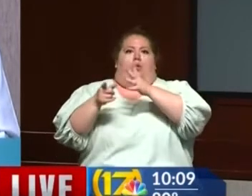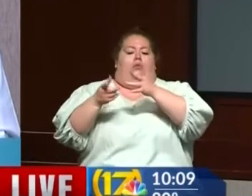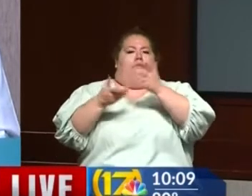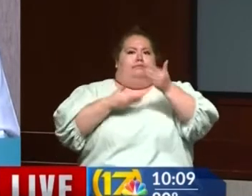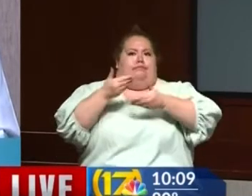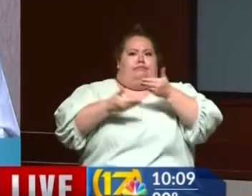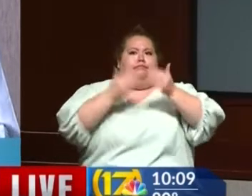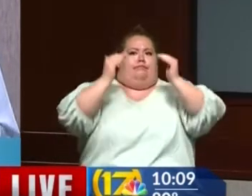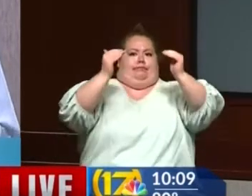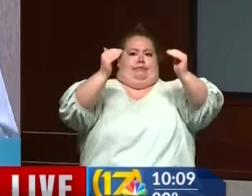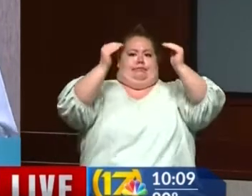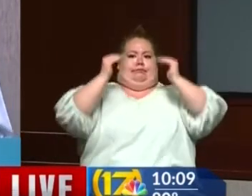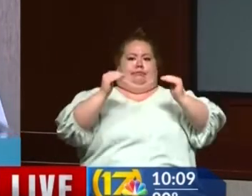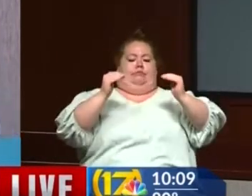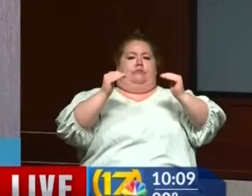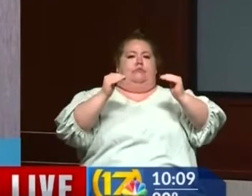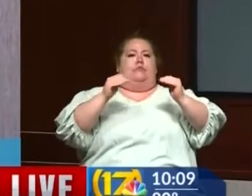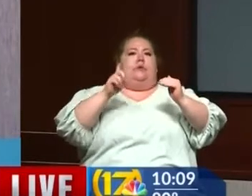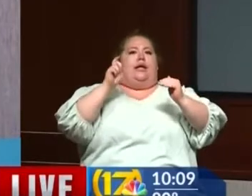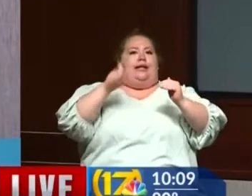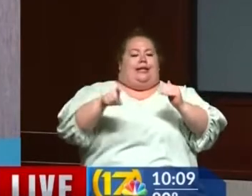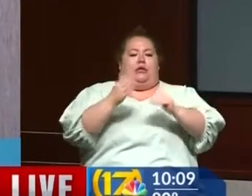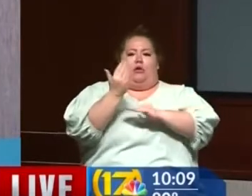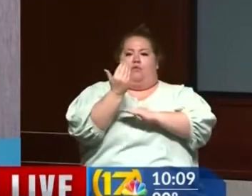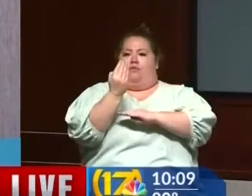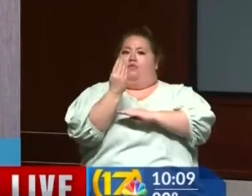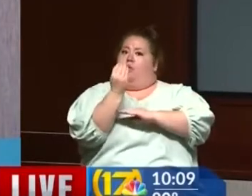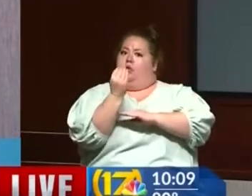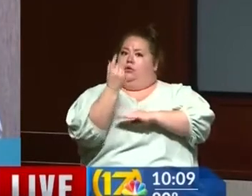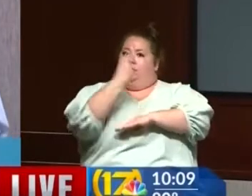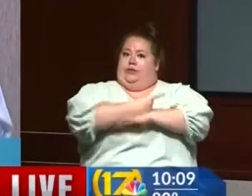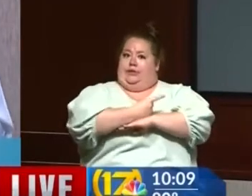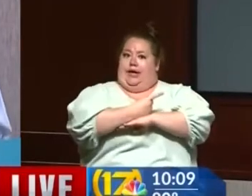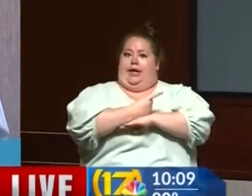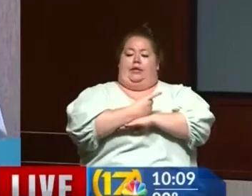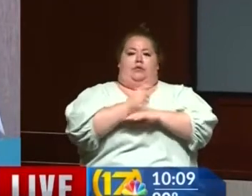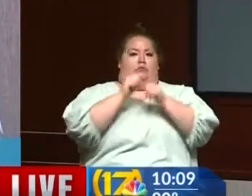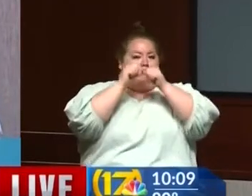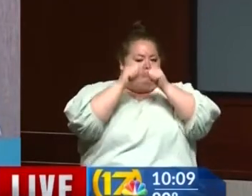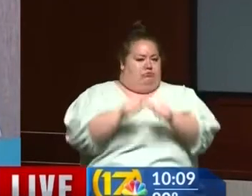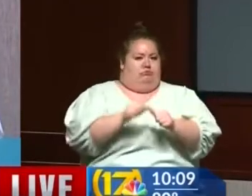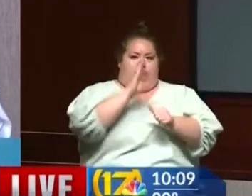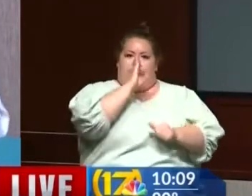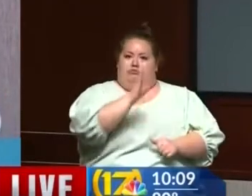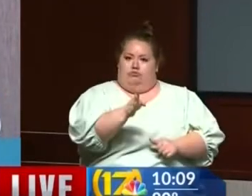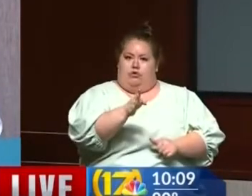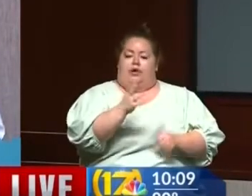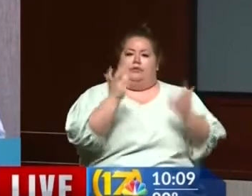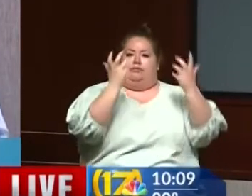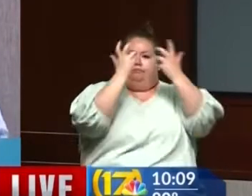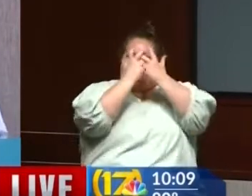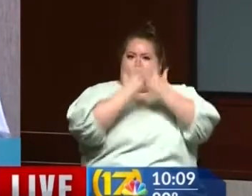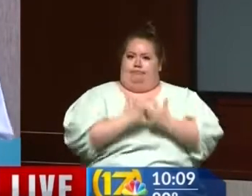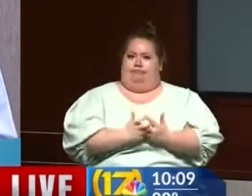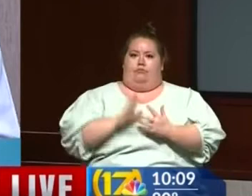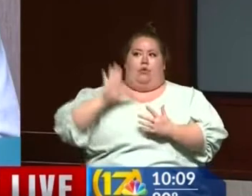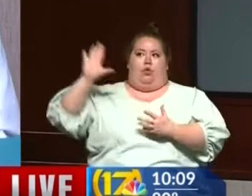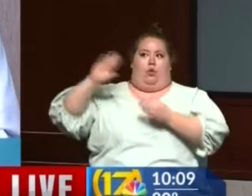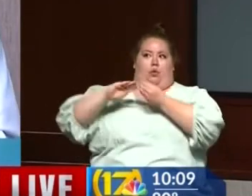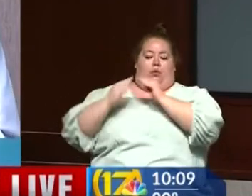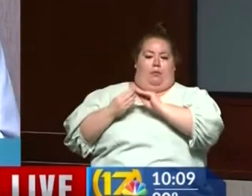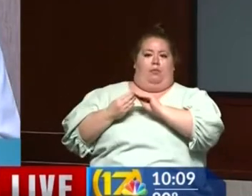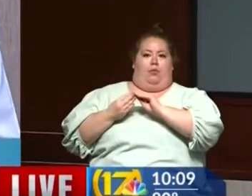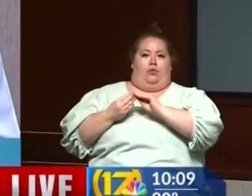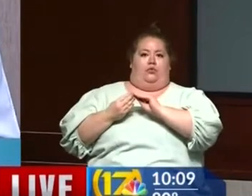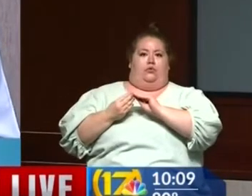that criteria for 14 consecutive days. At such time, then, we can progress into tier two,